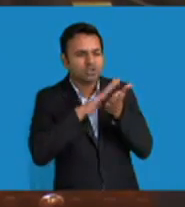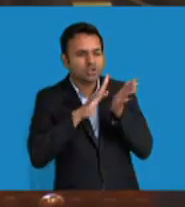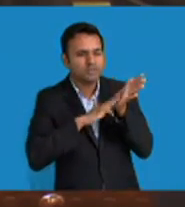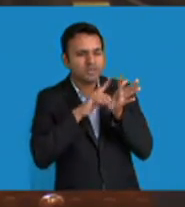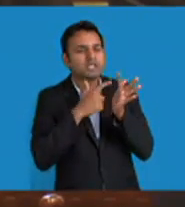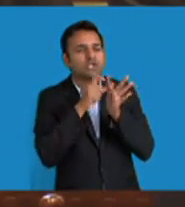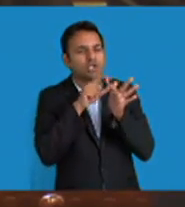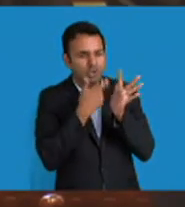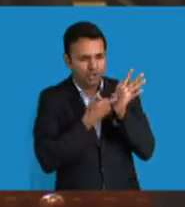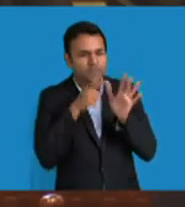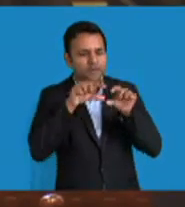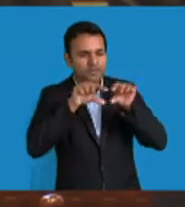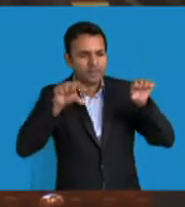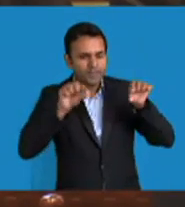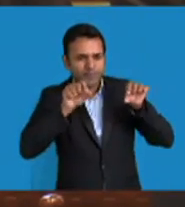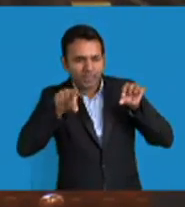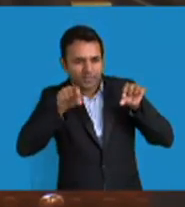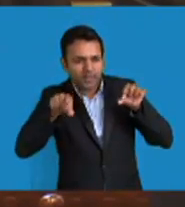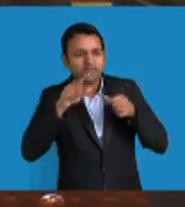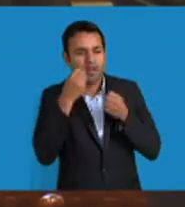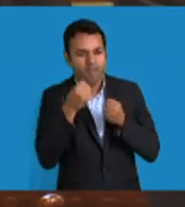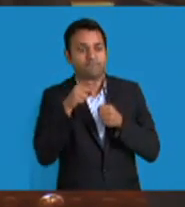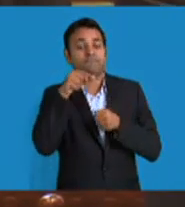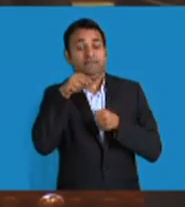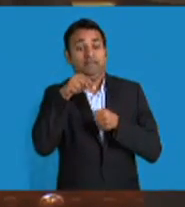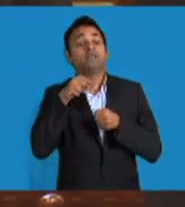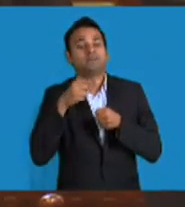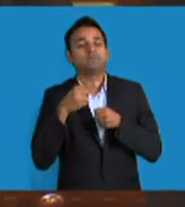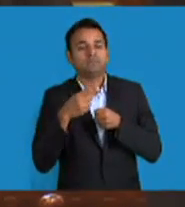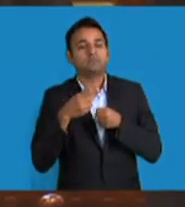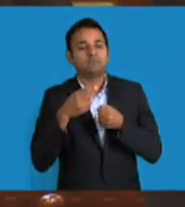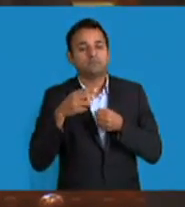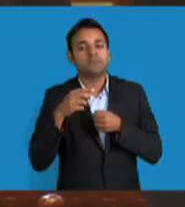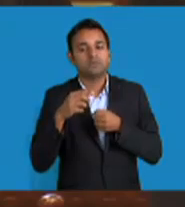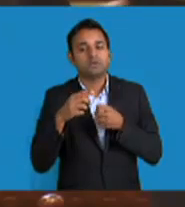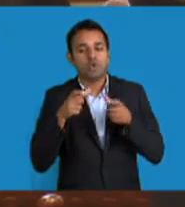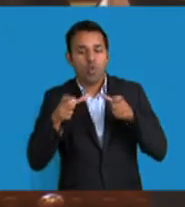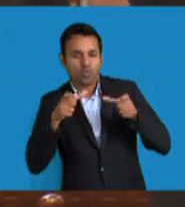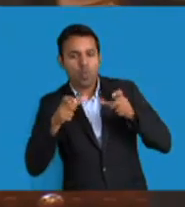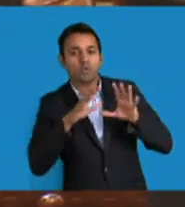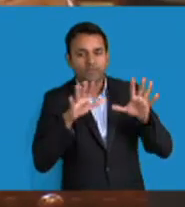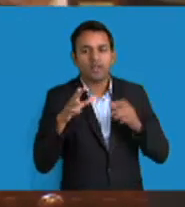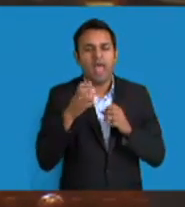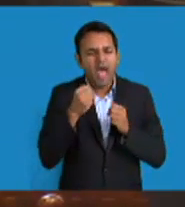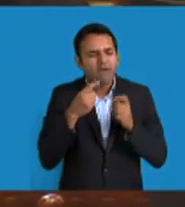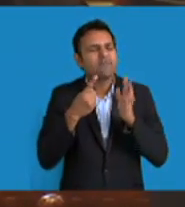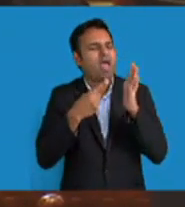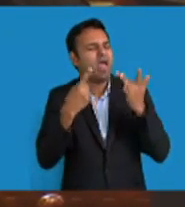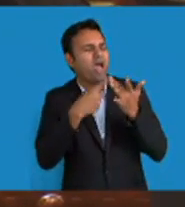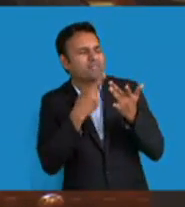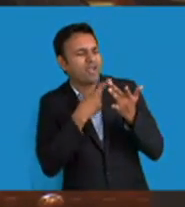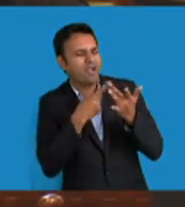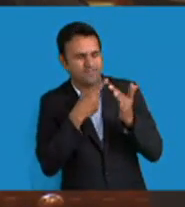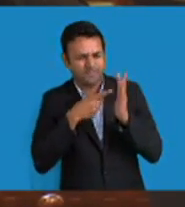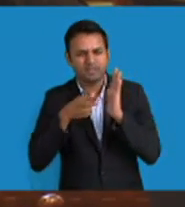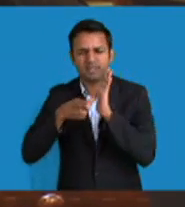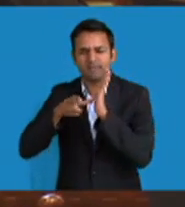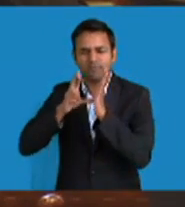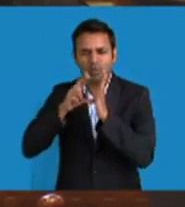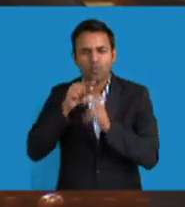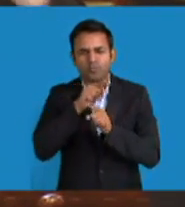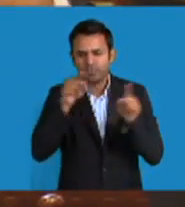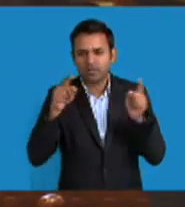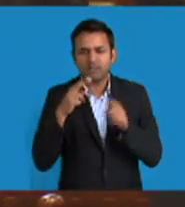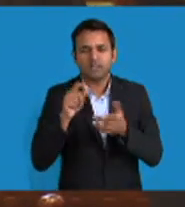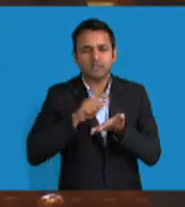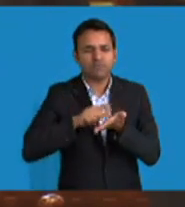fisheries will be the adoption and implementation of another review by the Secretariat of the Pacific